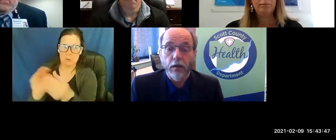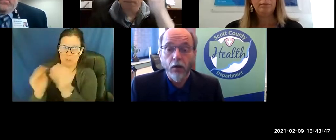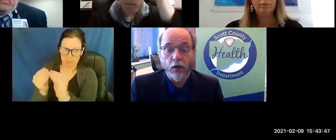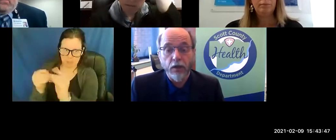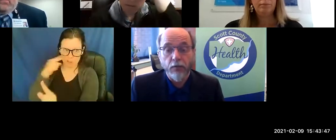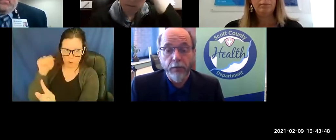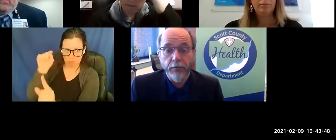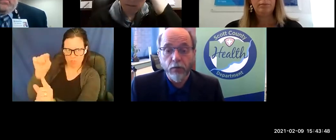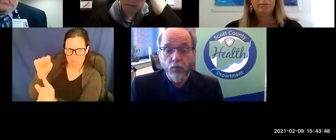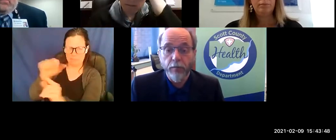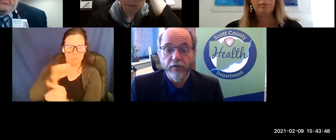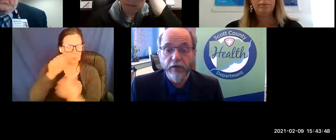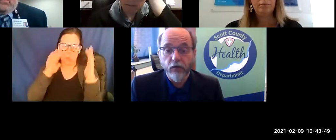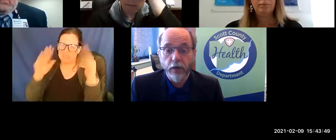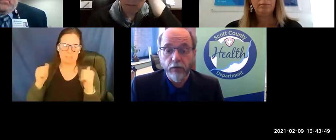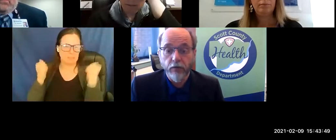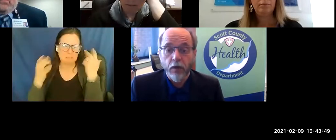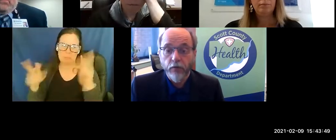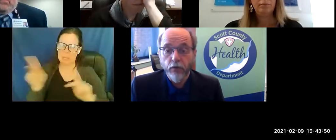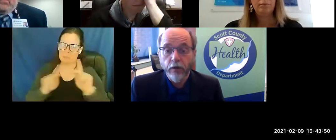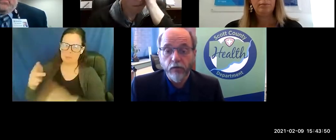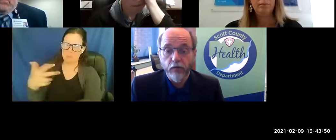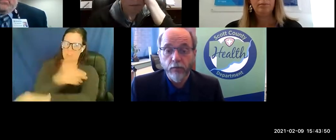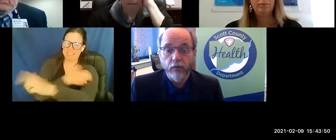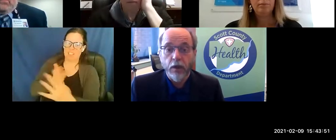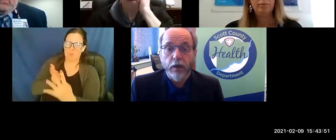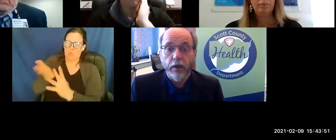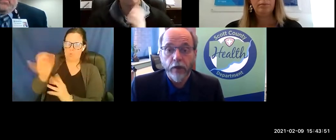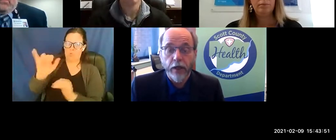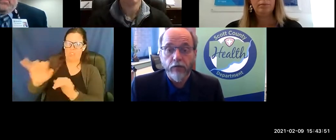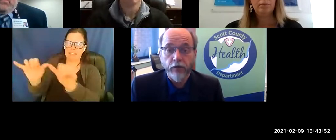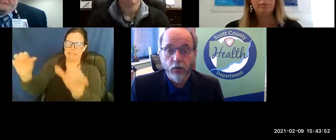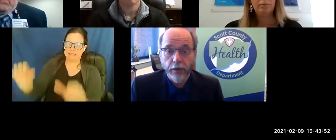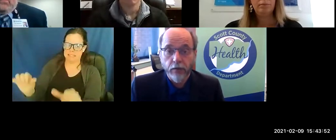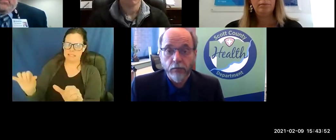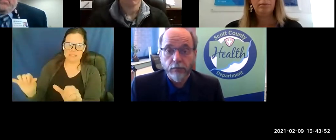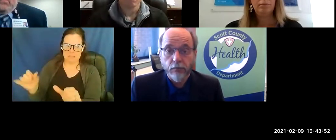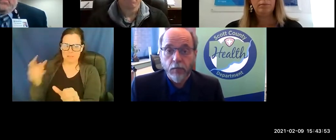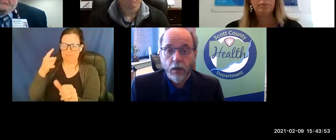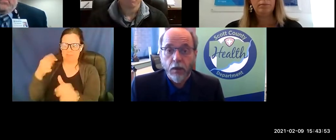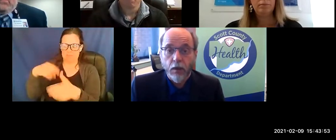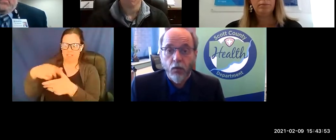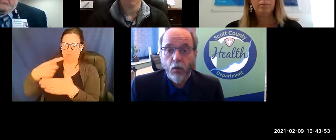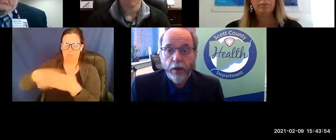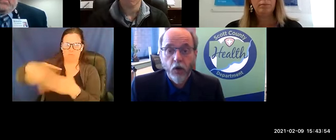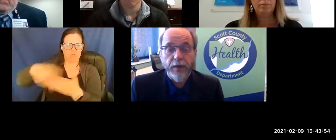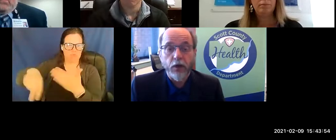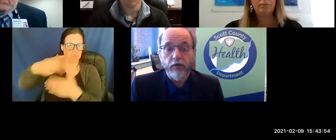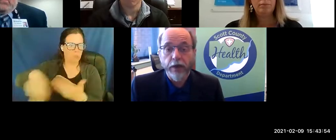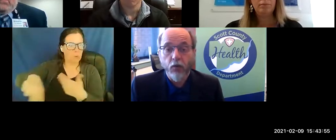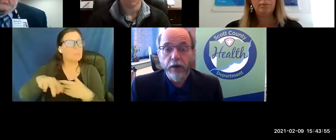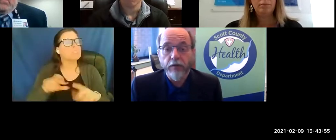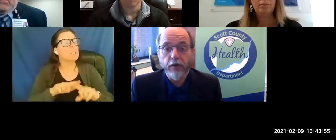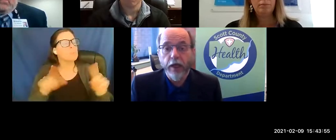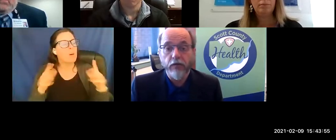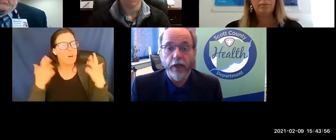that a large number of people will be vaccinated through these systems in the next few weeks. What we hope people can take